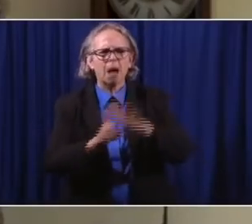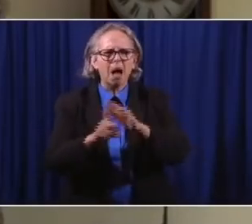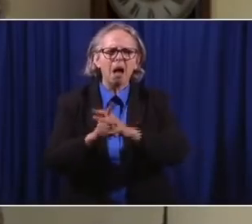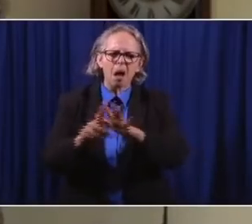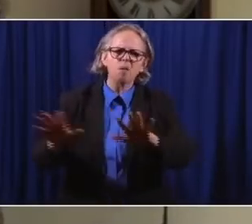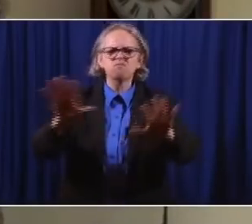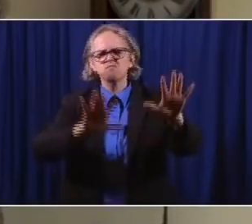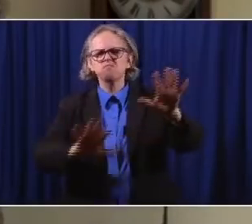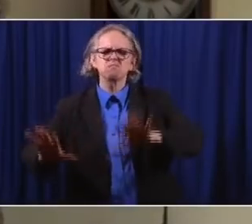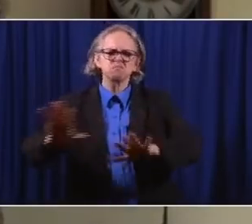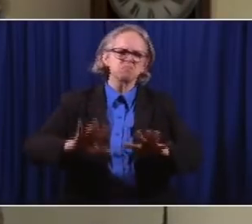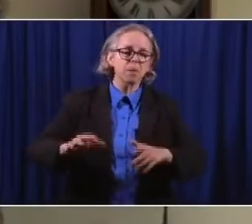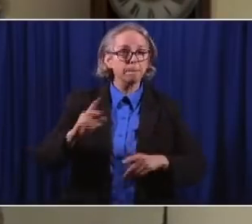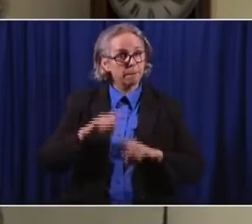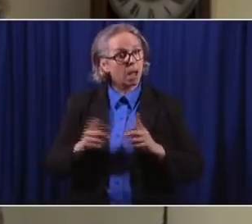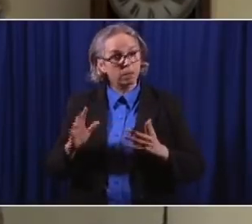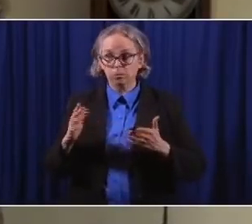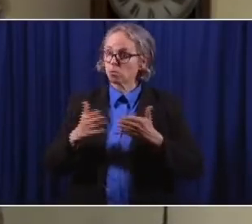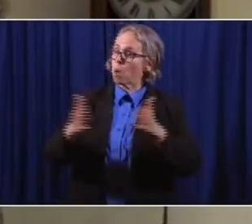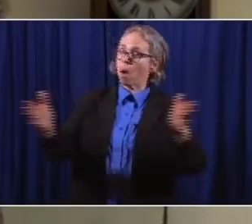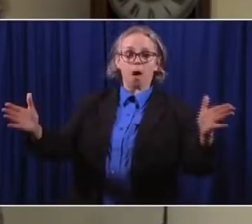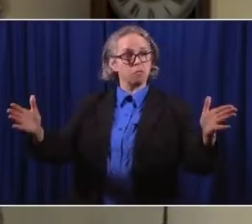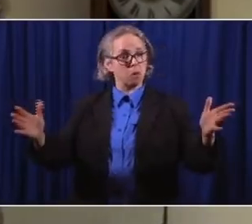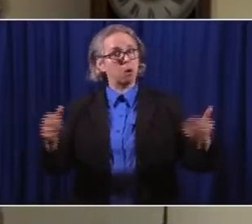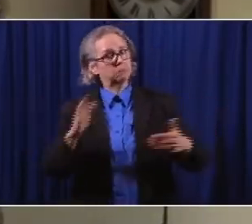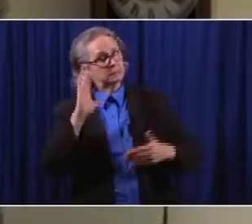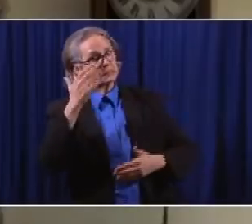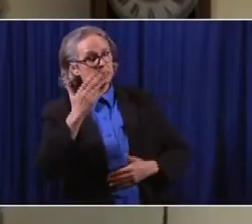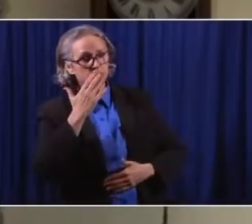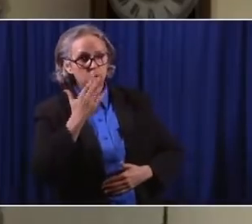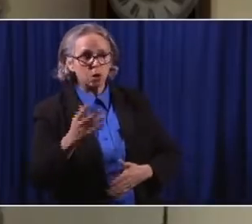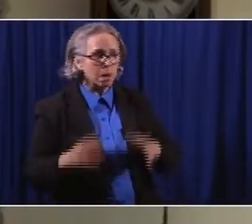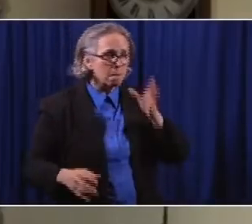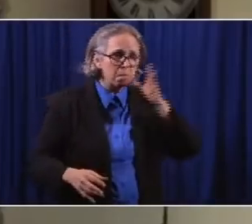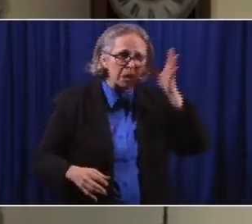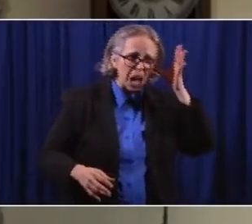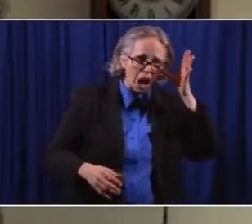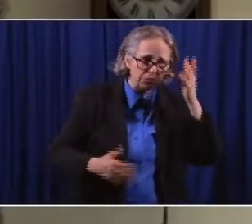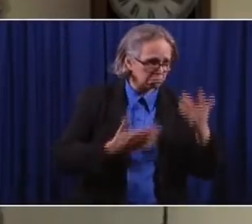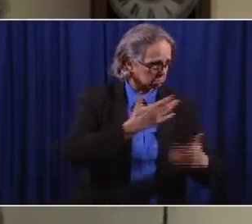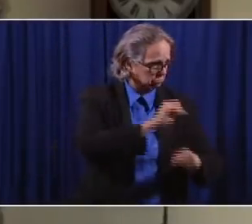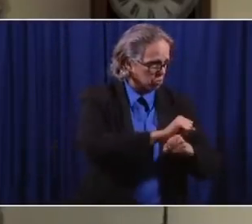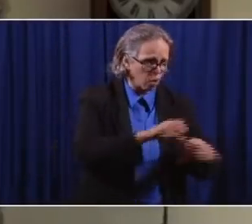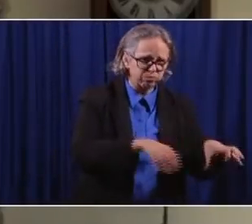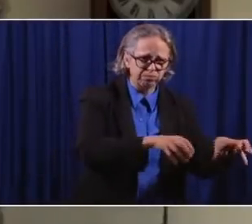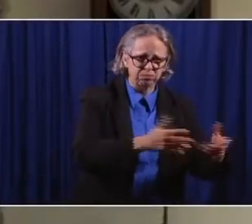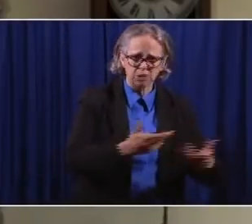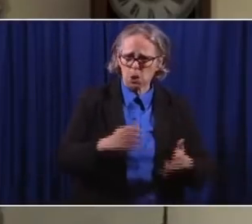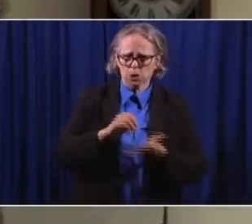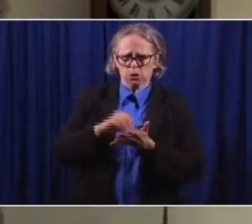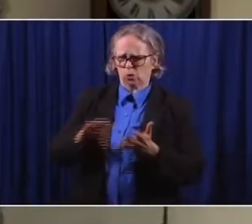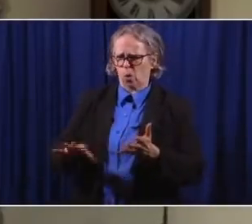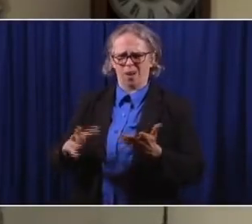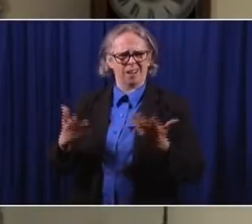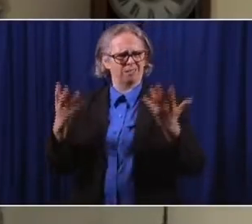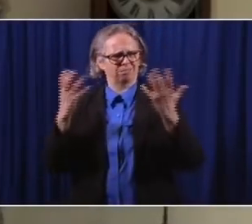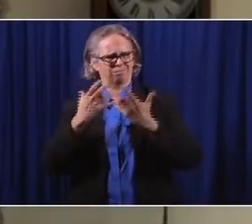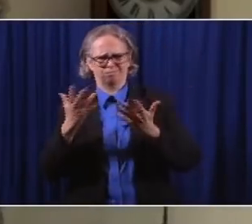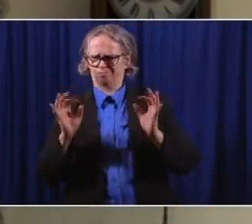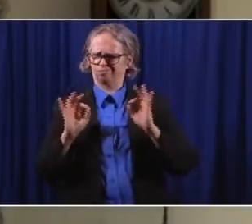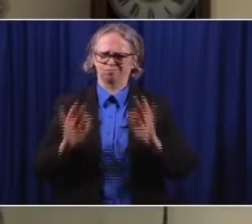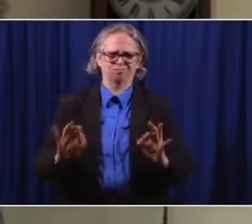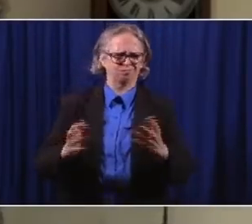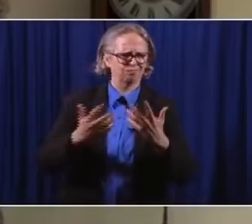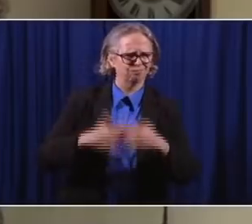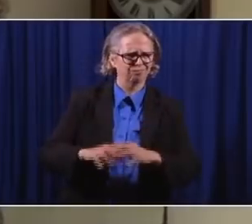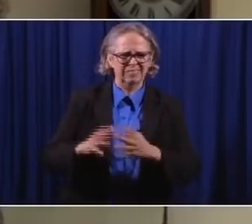but parents have done a good job, students have done a phenomenal job, and teachers and principals have